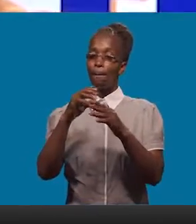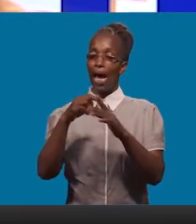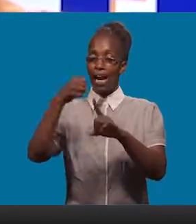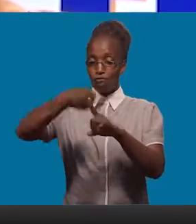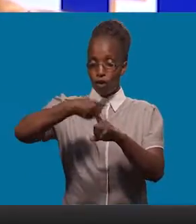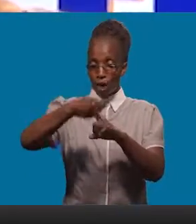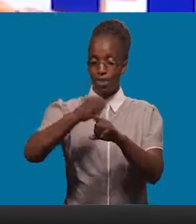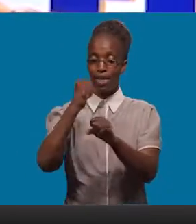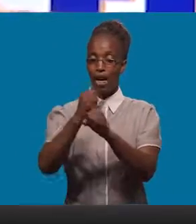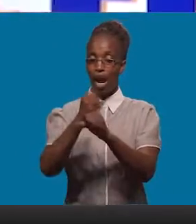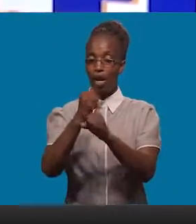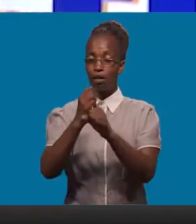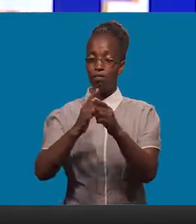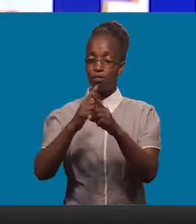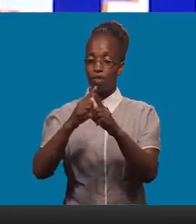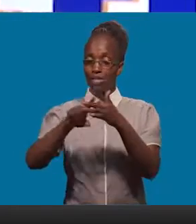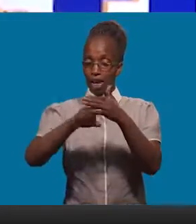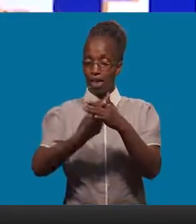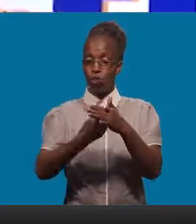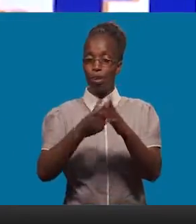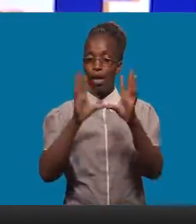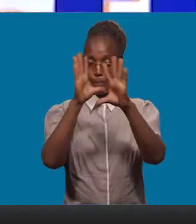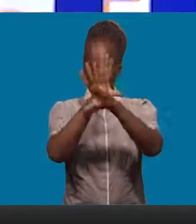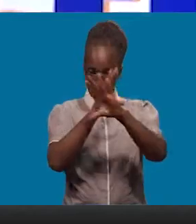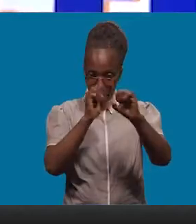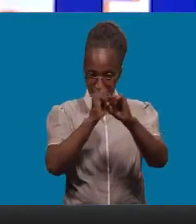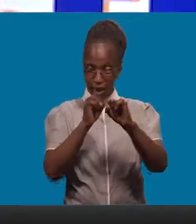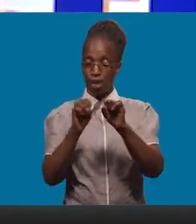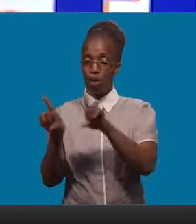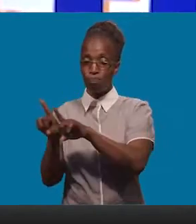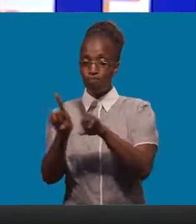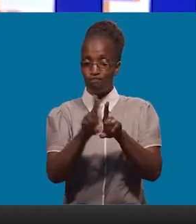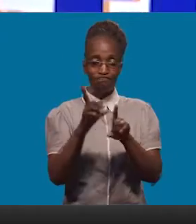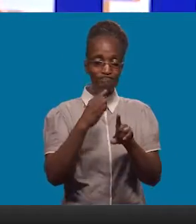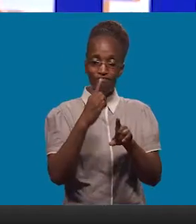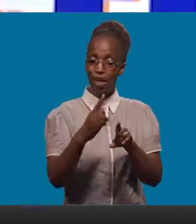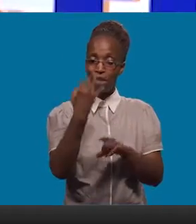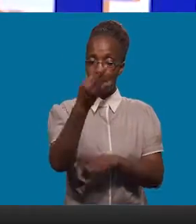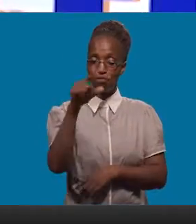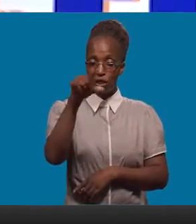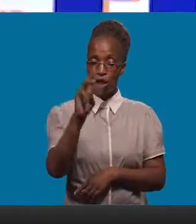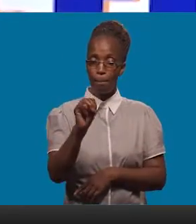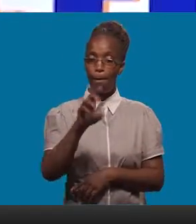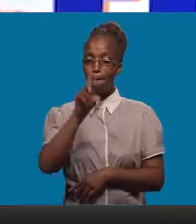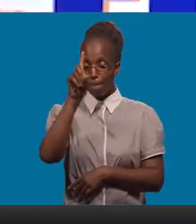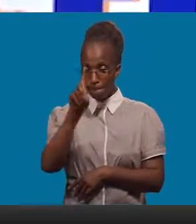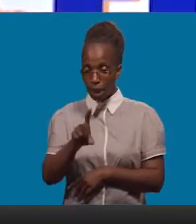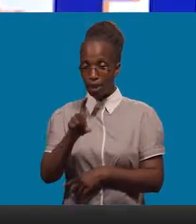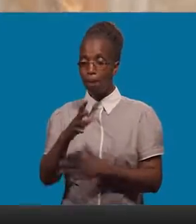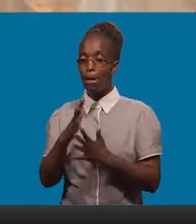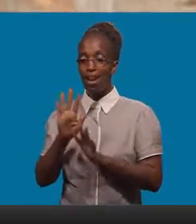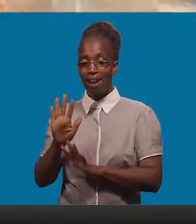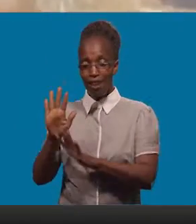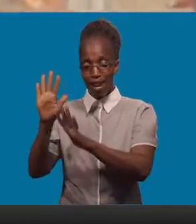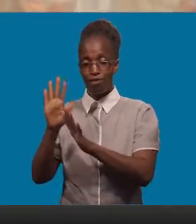the president Uhuru Muigai Kenyatta, who has also said that FGM should be really abandoned by the end of this